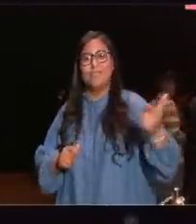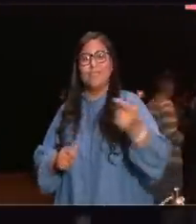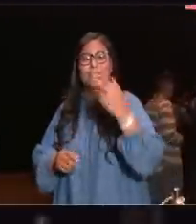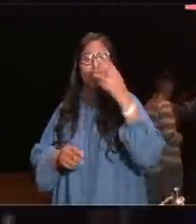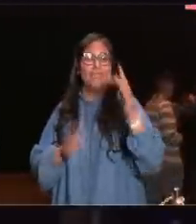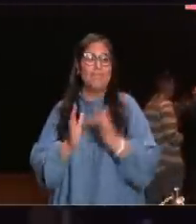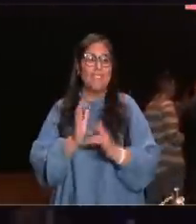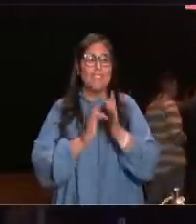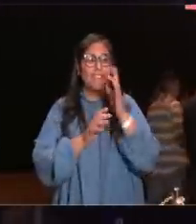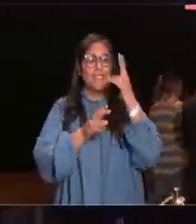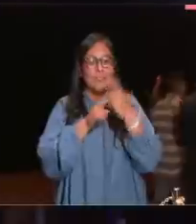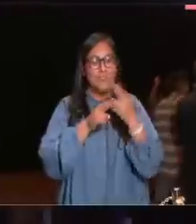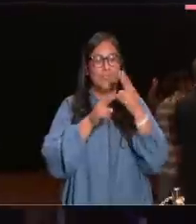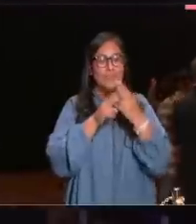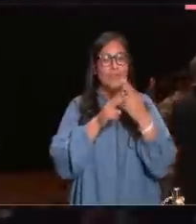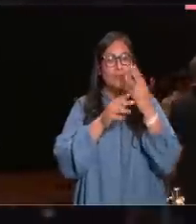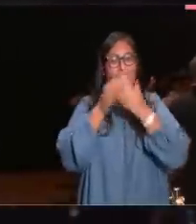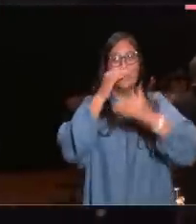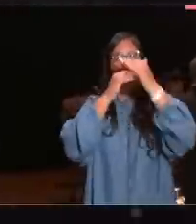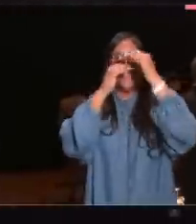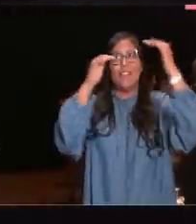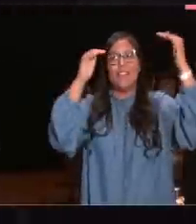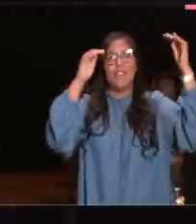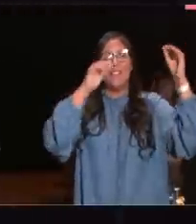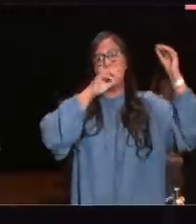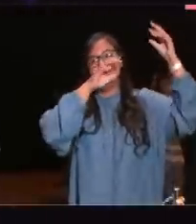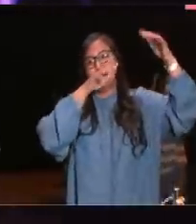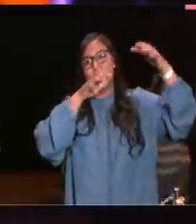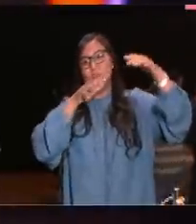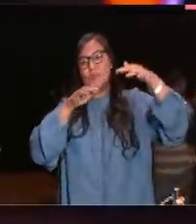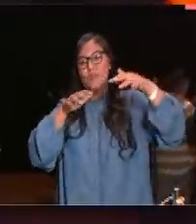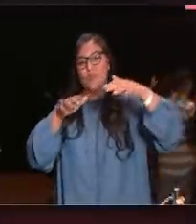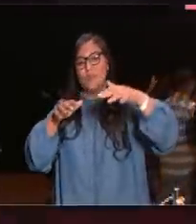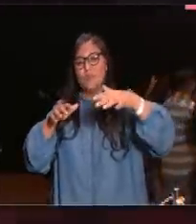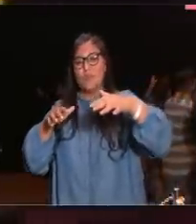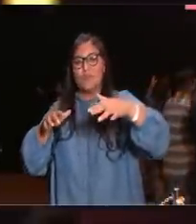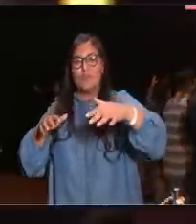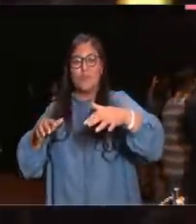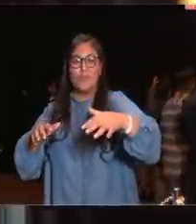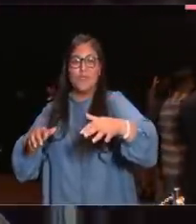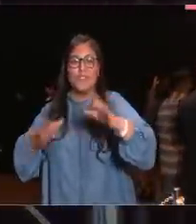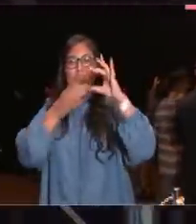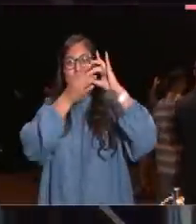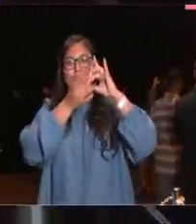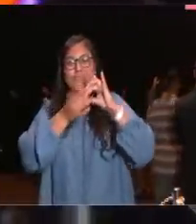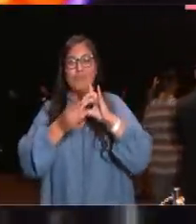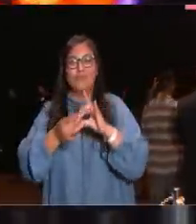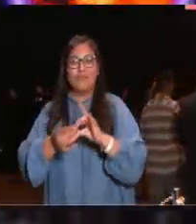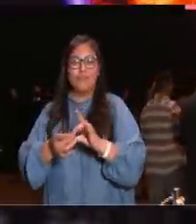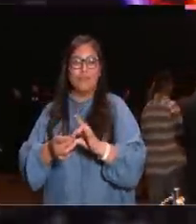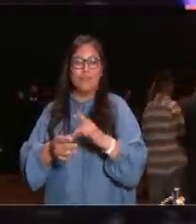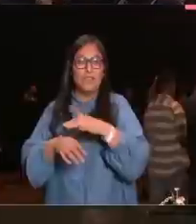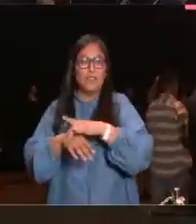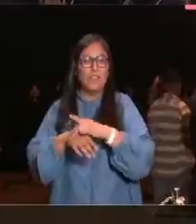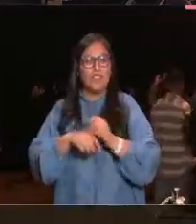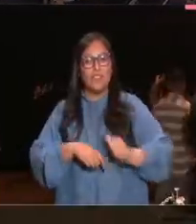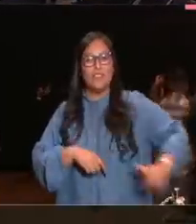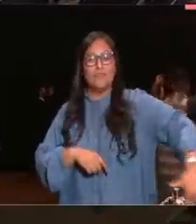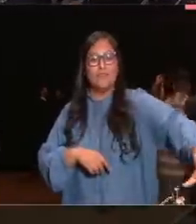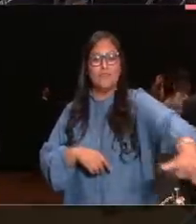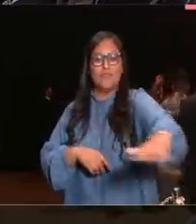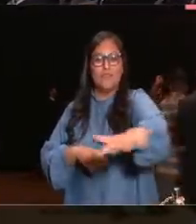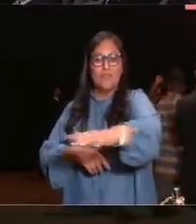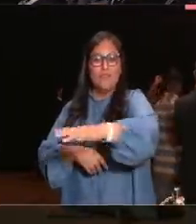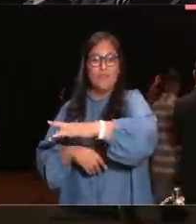Jesús. Let heaven invade the earth. Let heaven invade this place. Que el cielo invada este lugar,